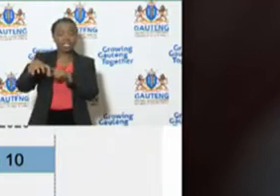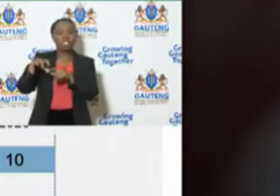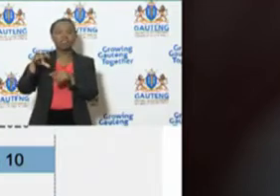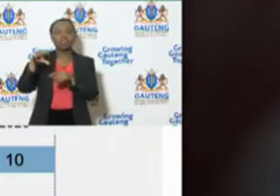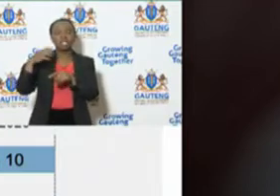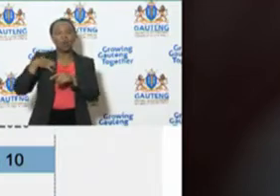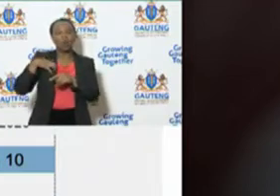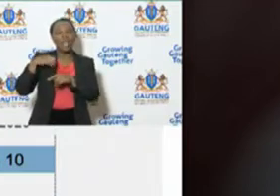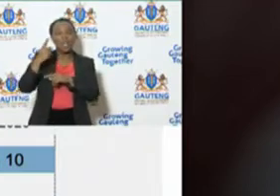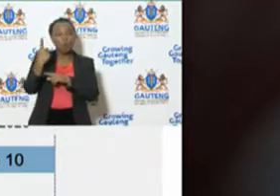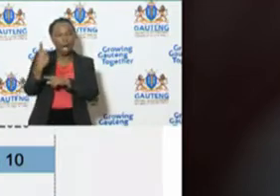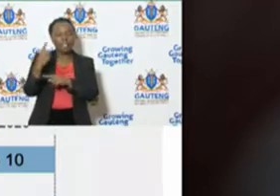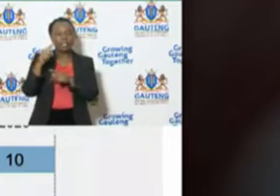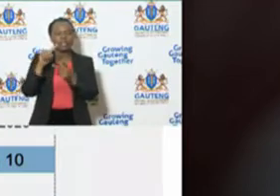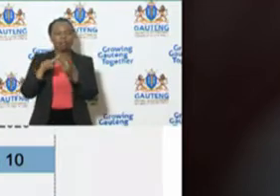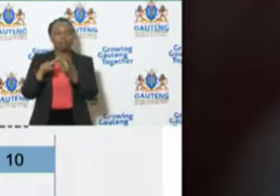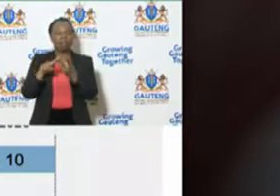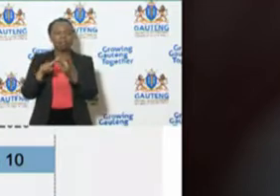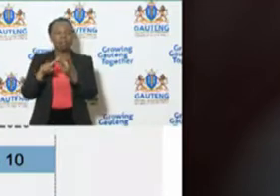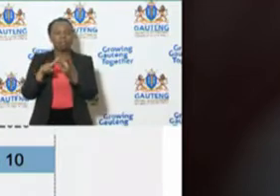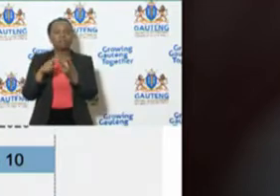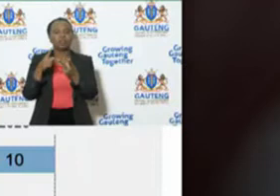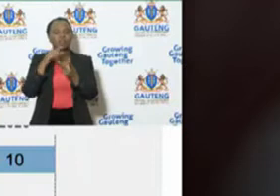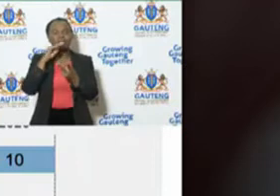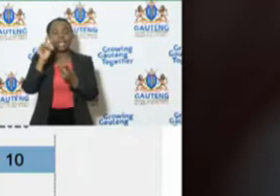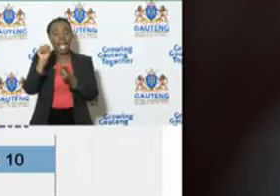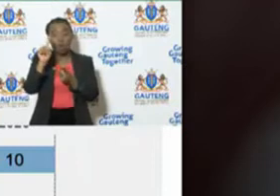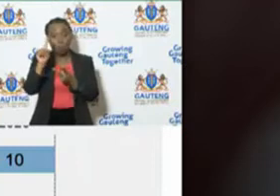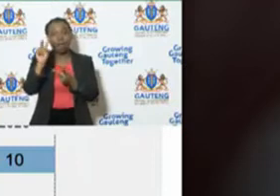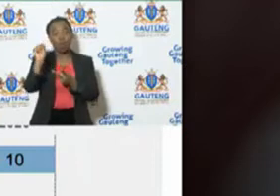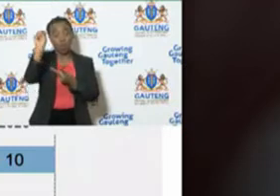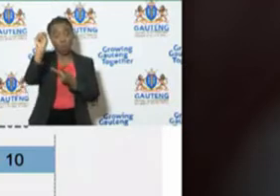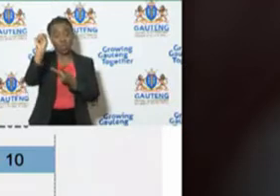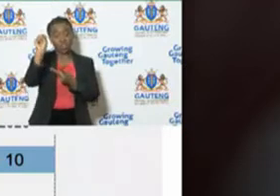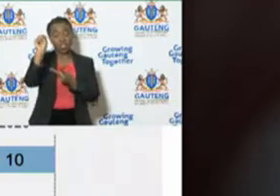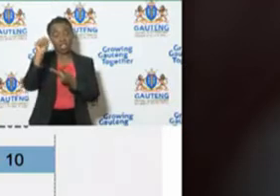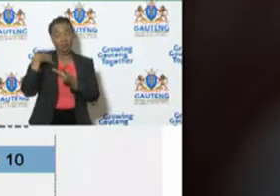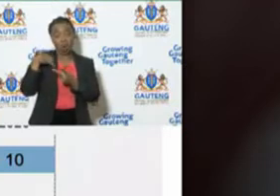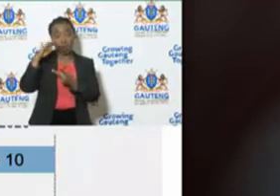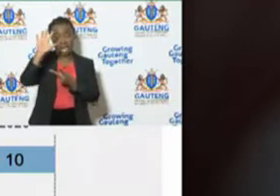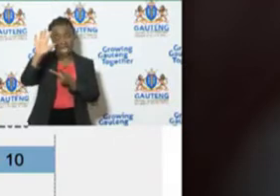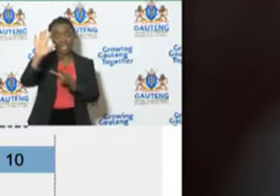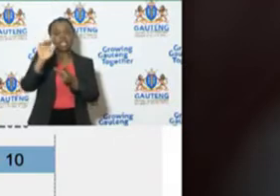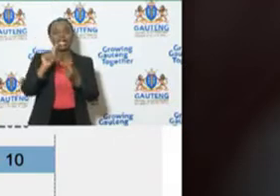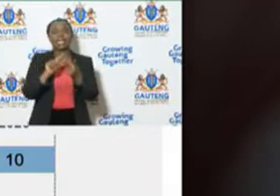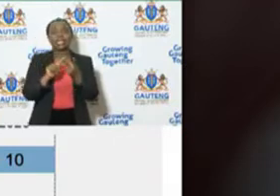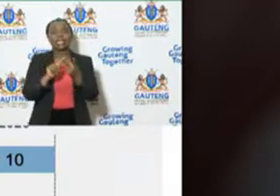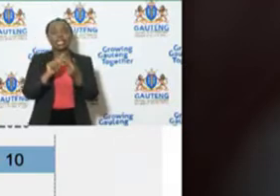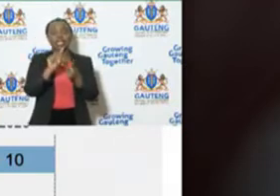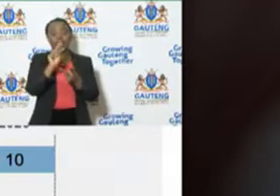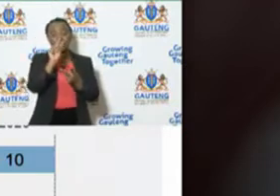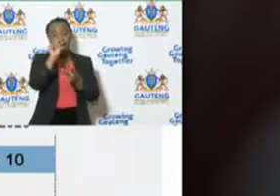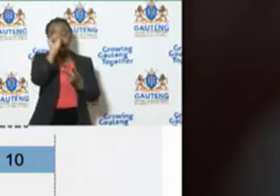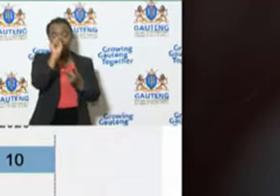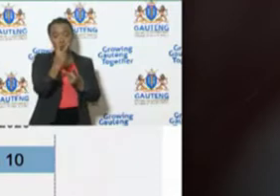1, and Ekurhuleni, that's N1, that's the northern parts of Ekurhuleni, and the N2,